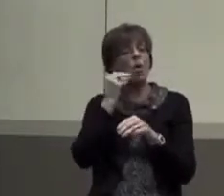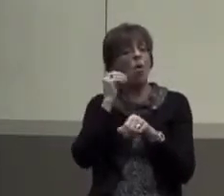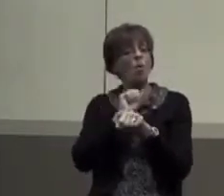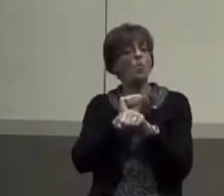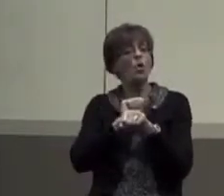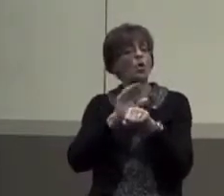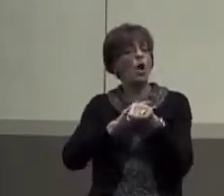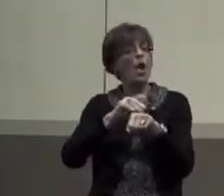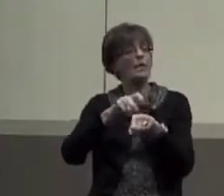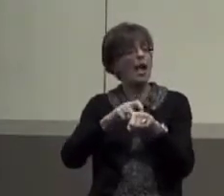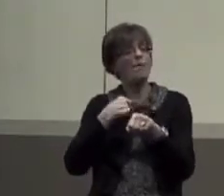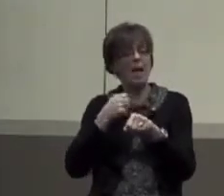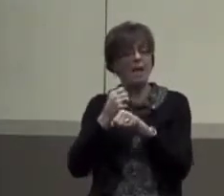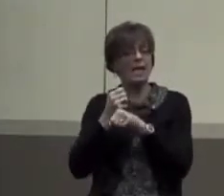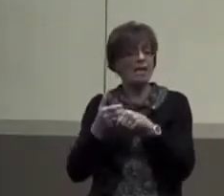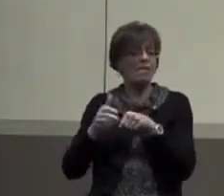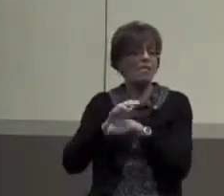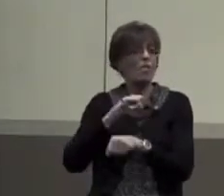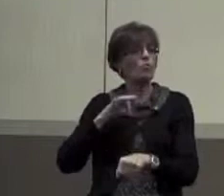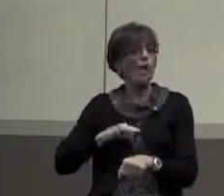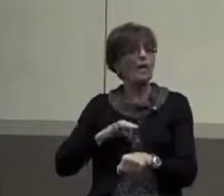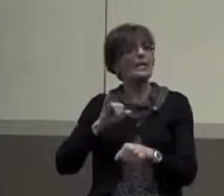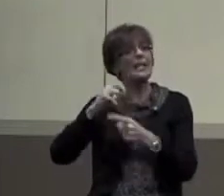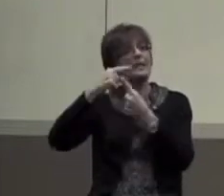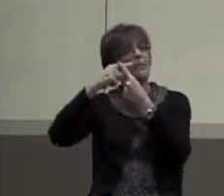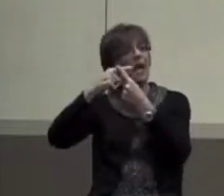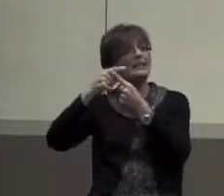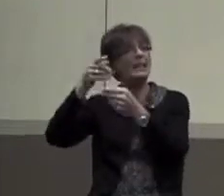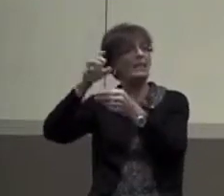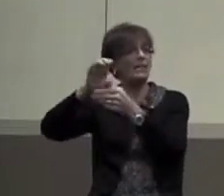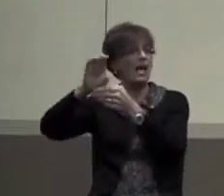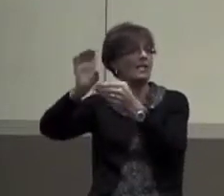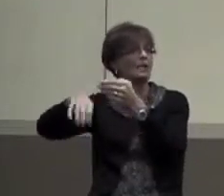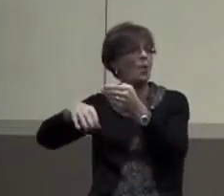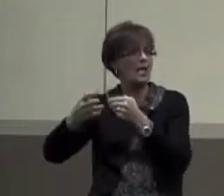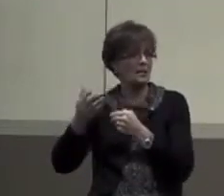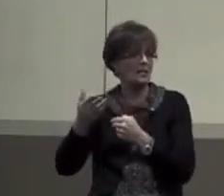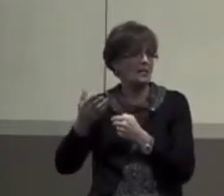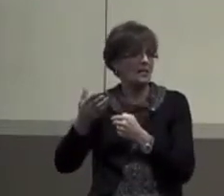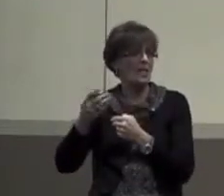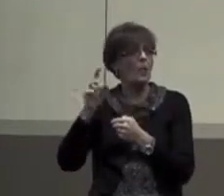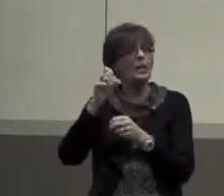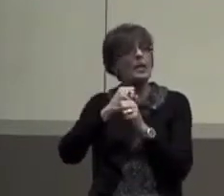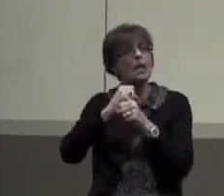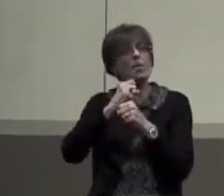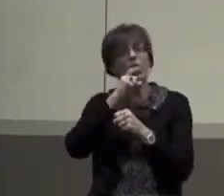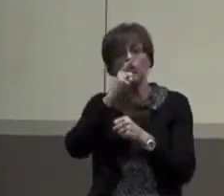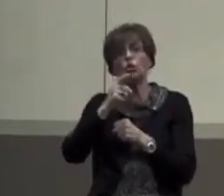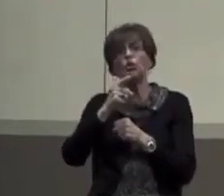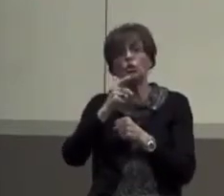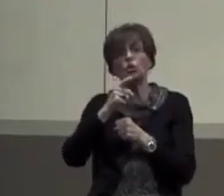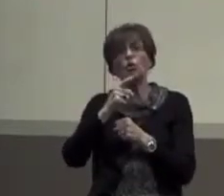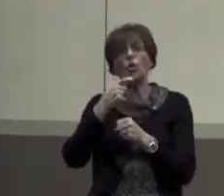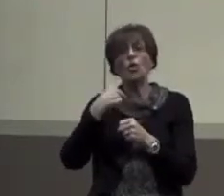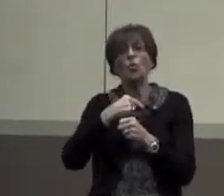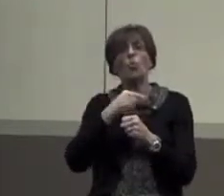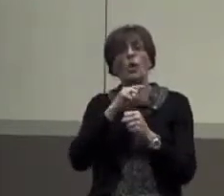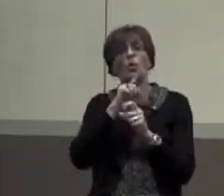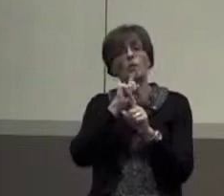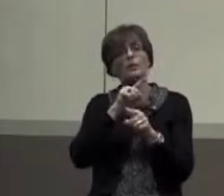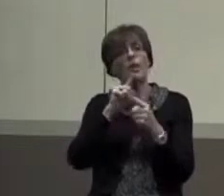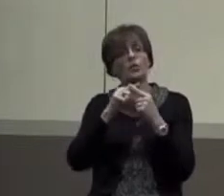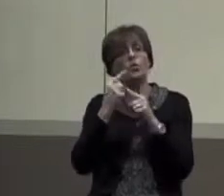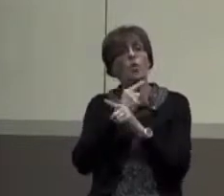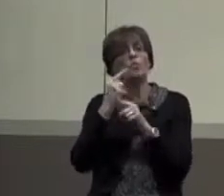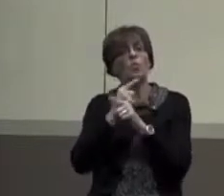full credit for it. That's a positive consequence. So we need to make sure that we're responding to appropriate